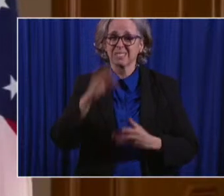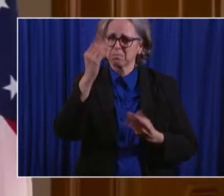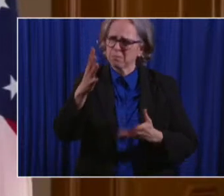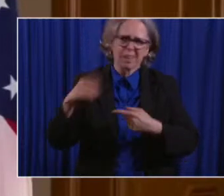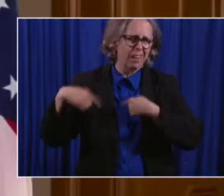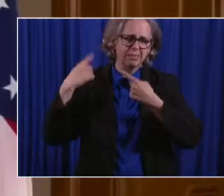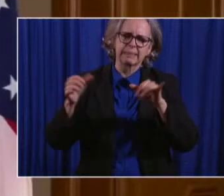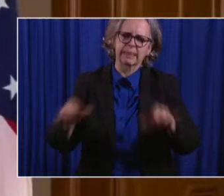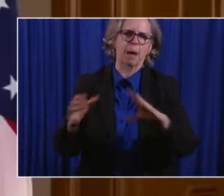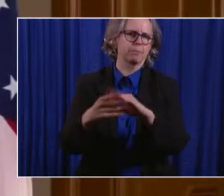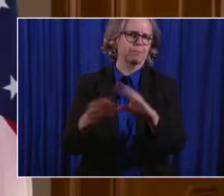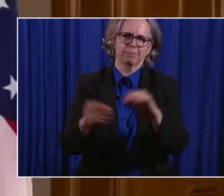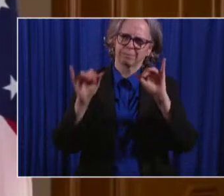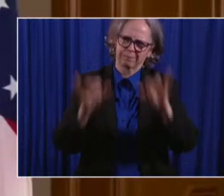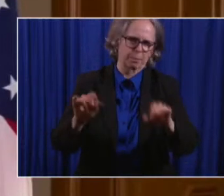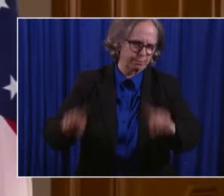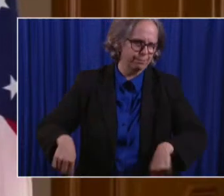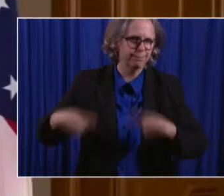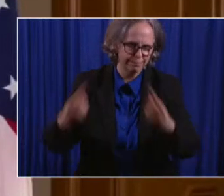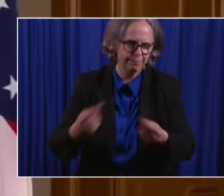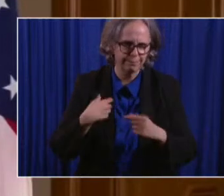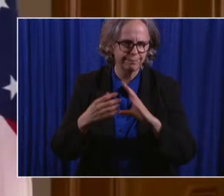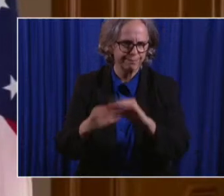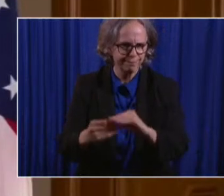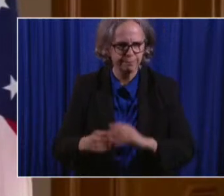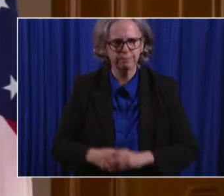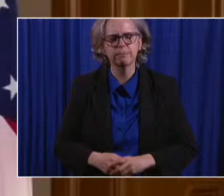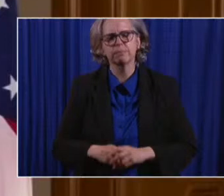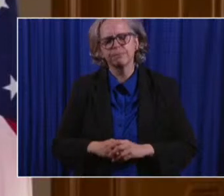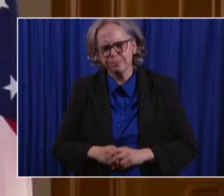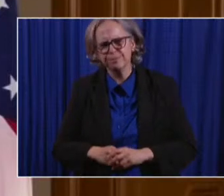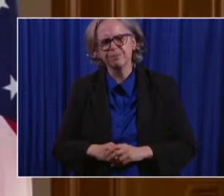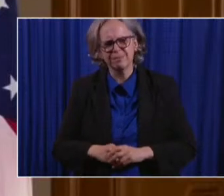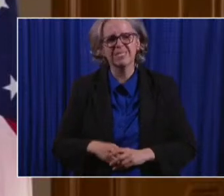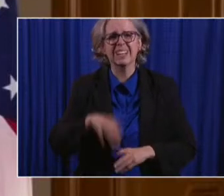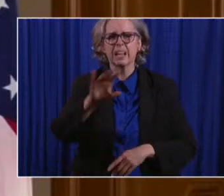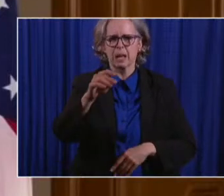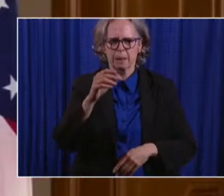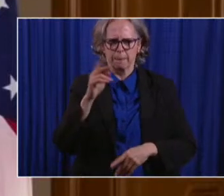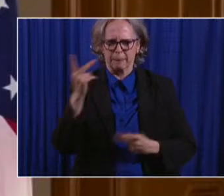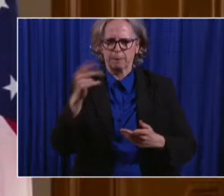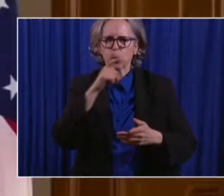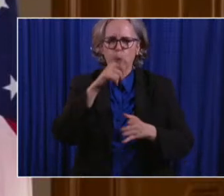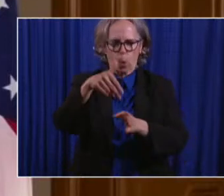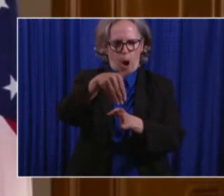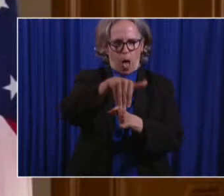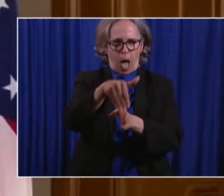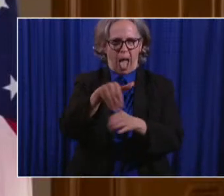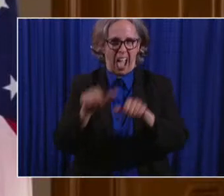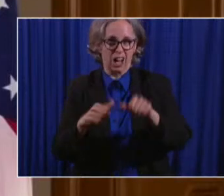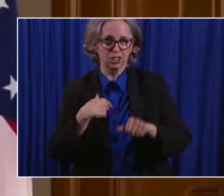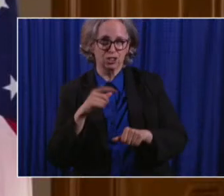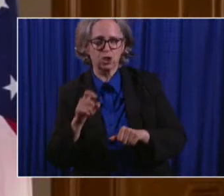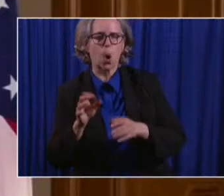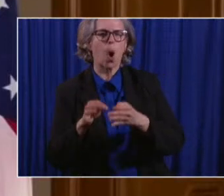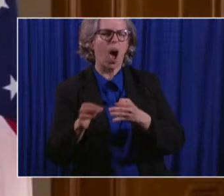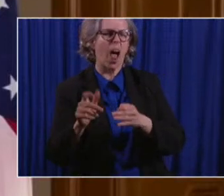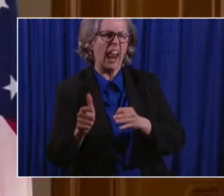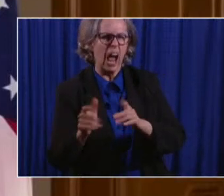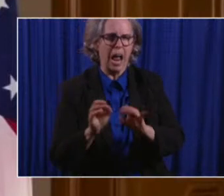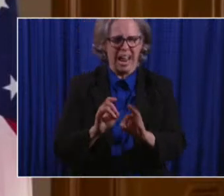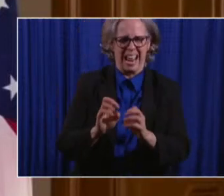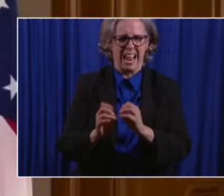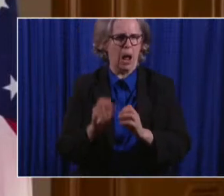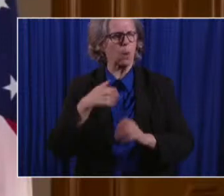focused on those individuals who are sort of in the middle and they just have not made up their mind that they're going to get it,